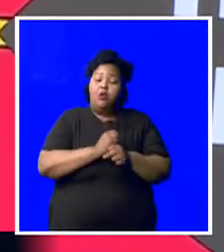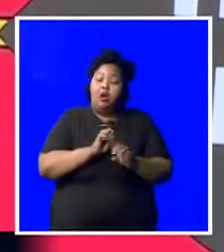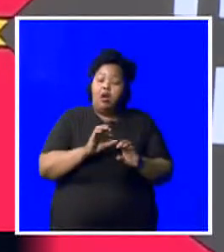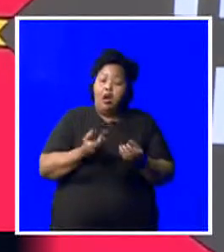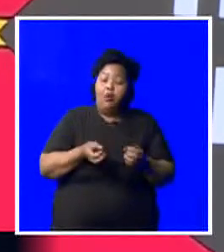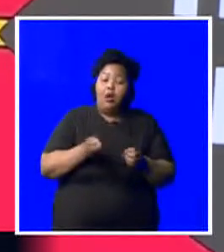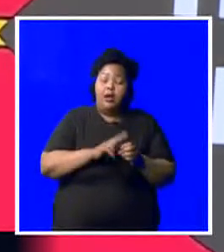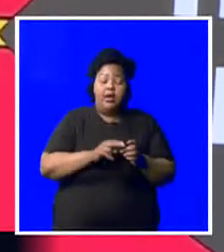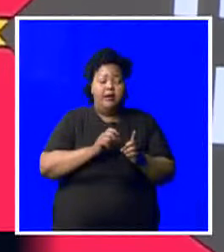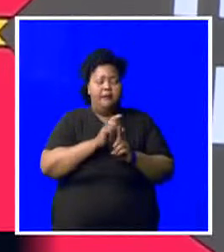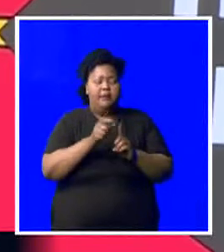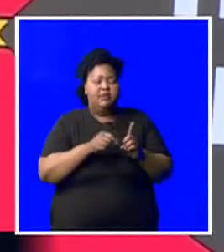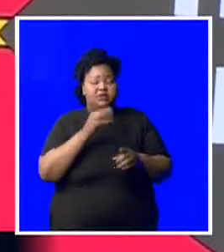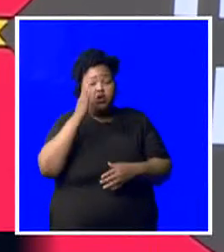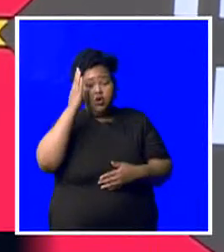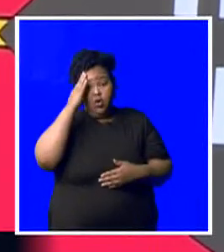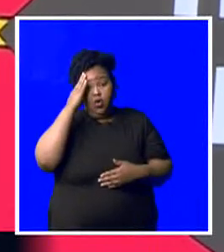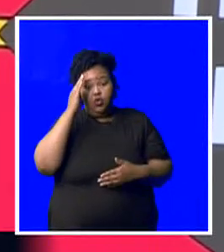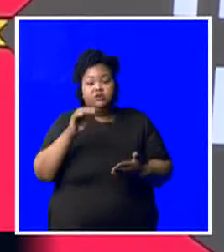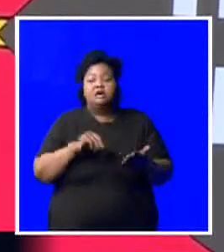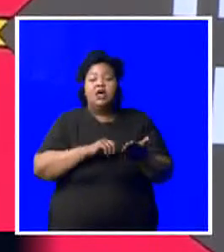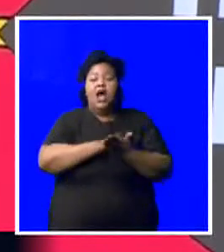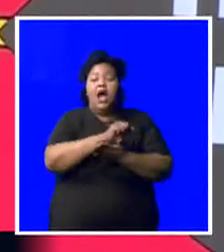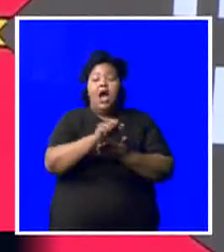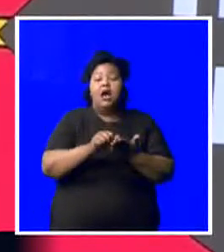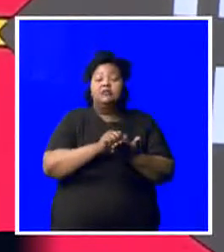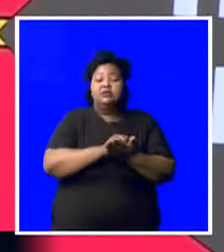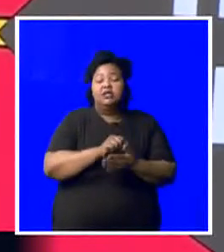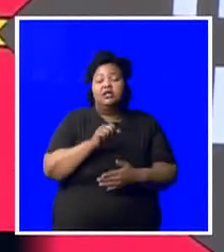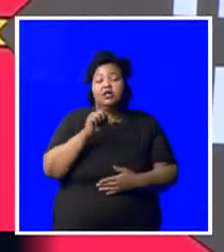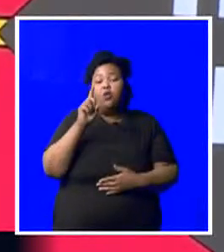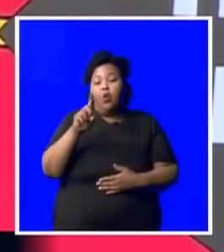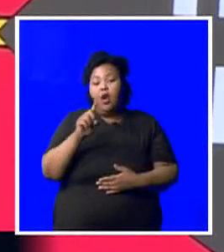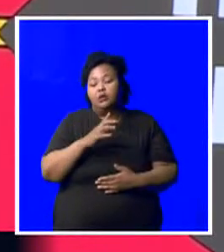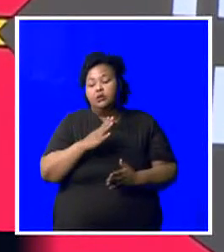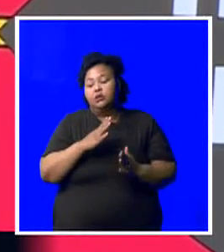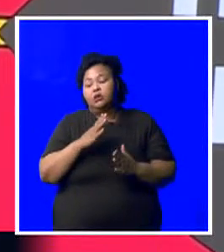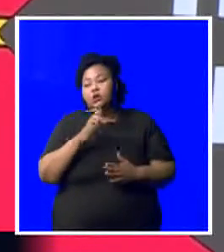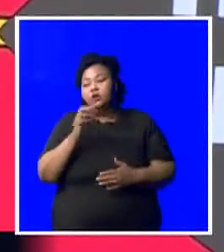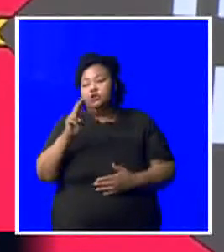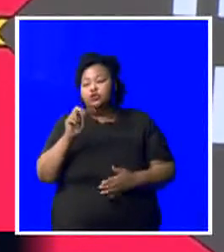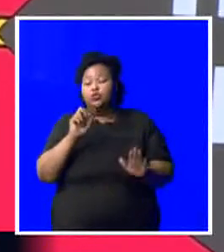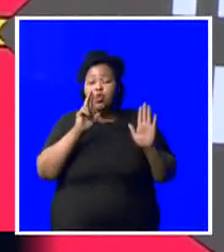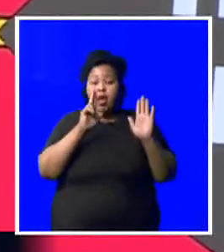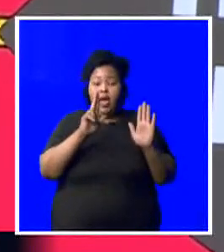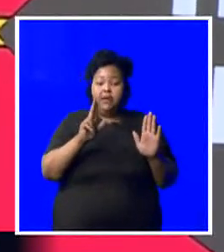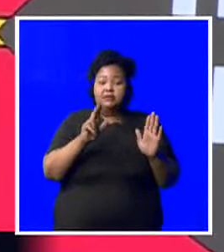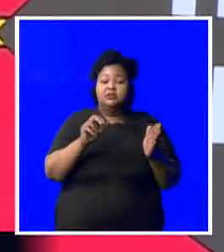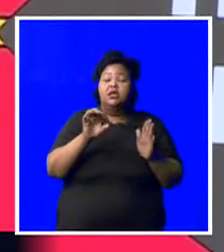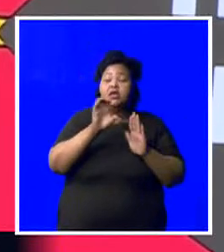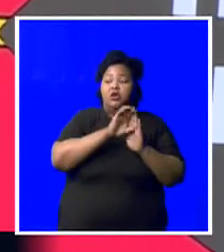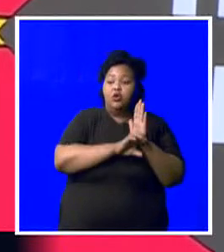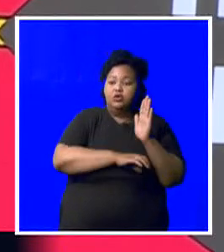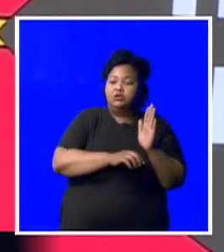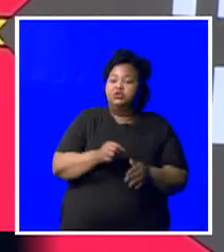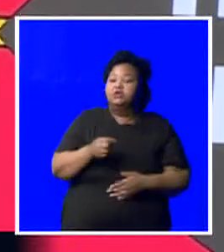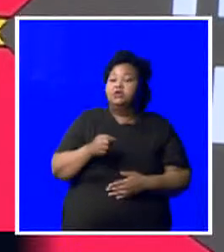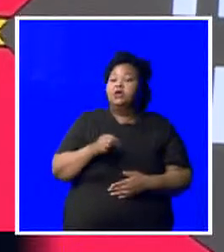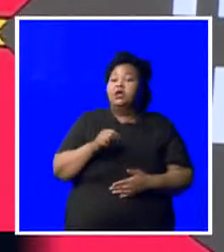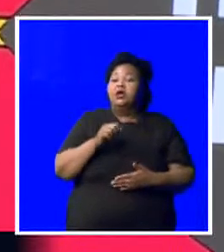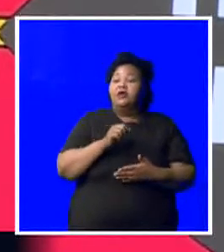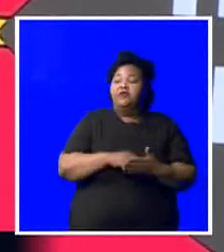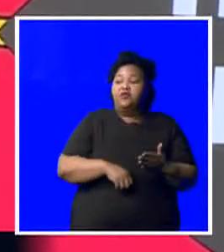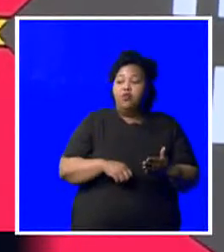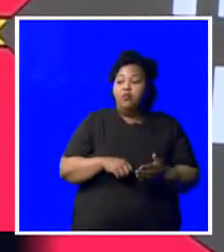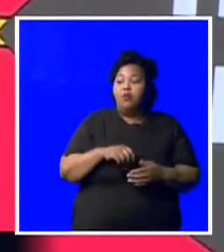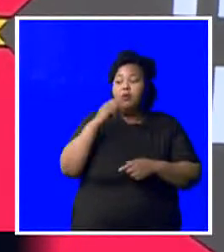akuconze ukuthi section 218 wale constitution lokhuluma ngabohulumende basemakhaya ukuthi lelive